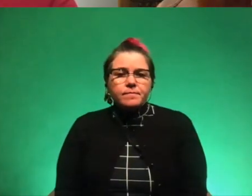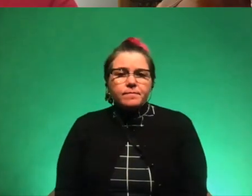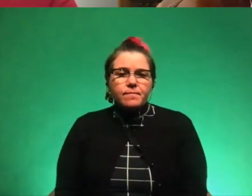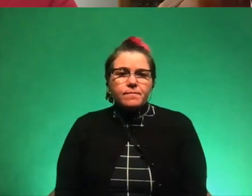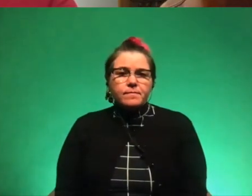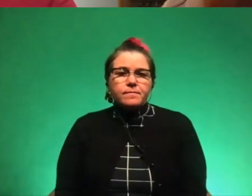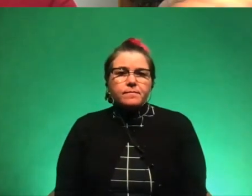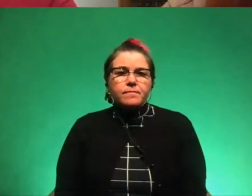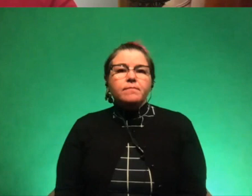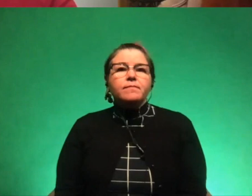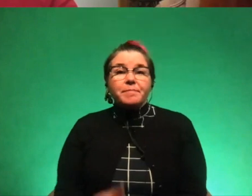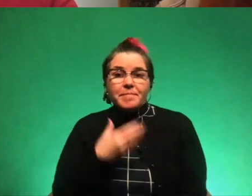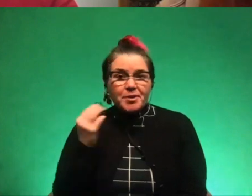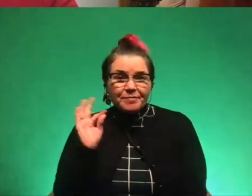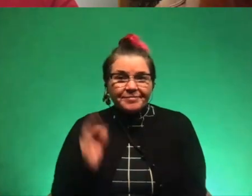That's better.